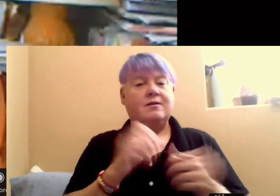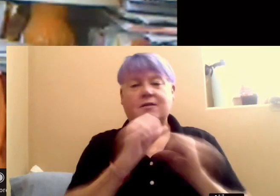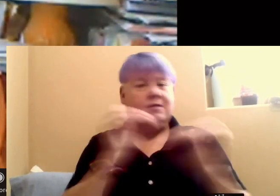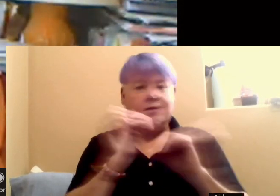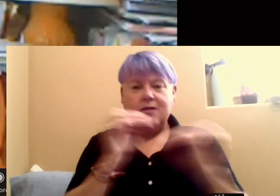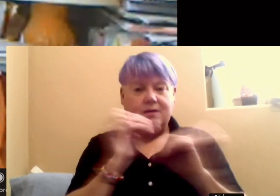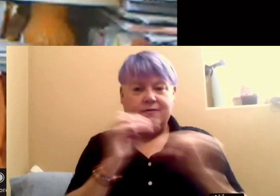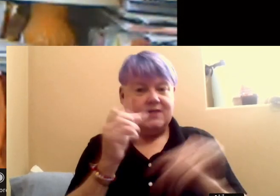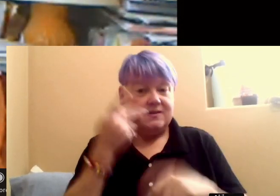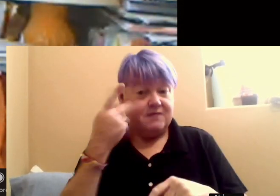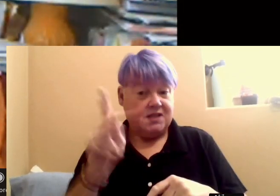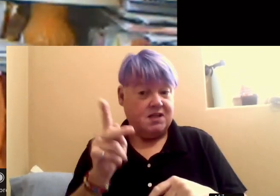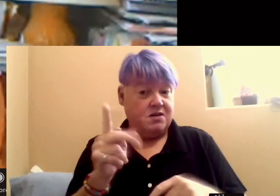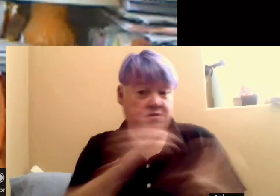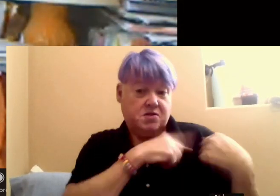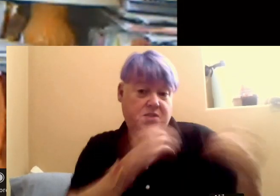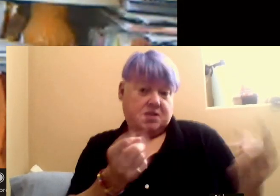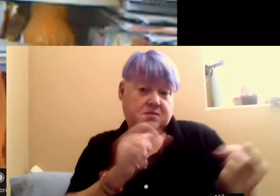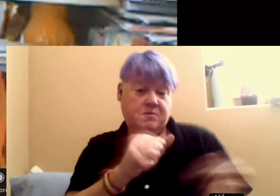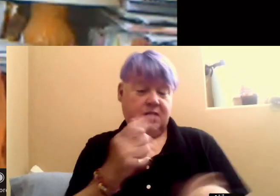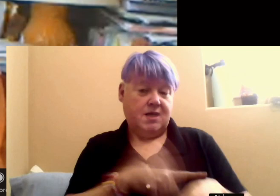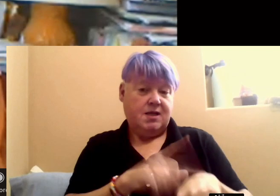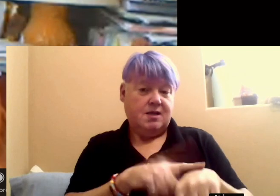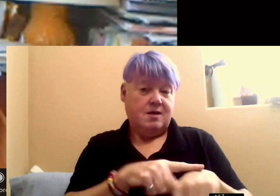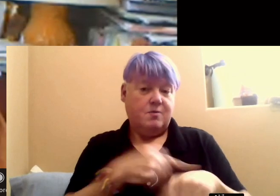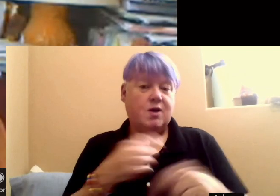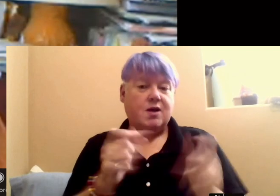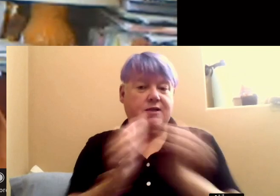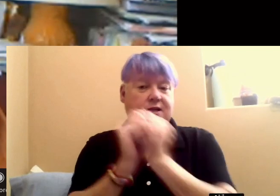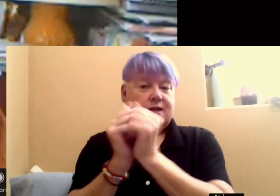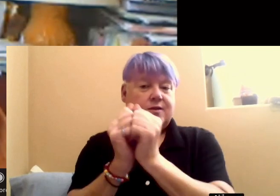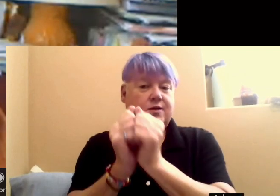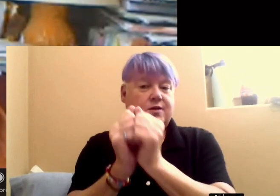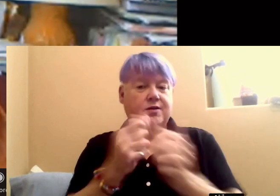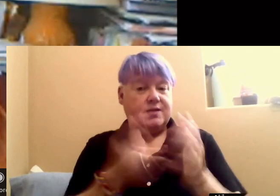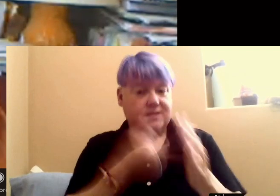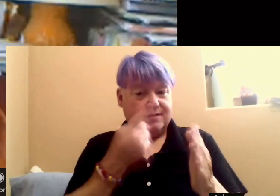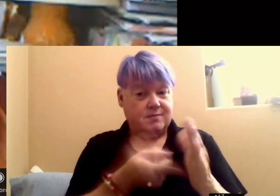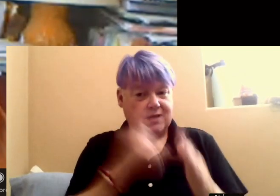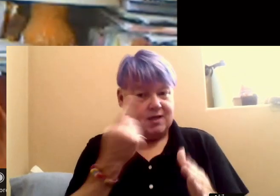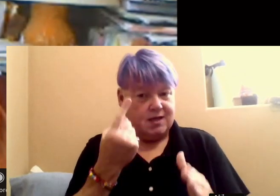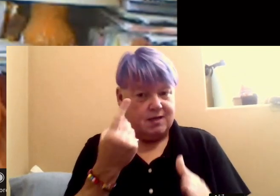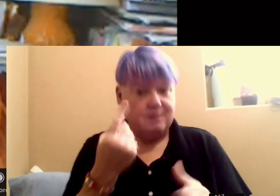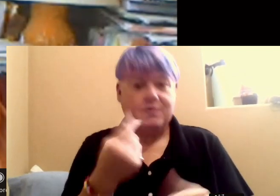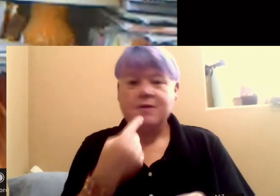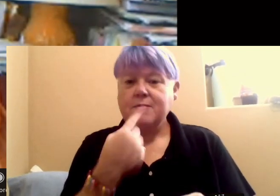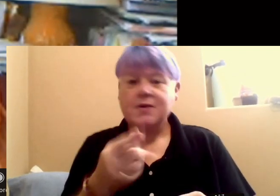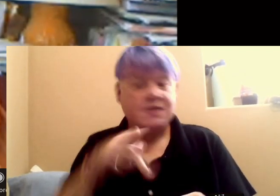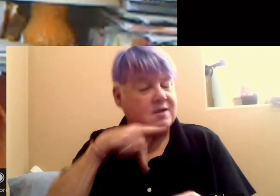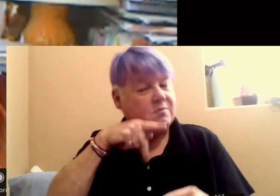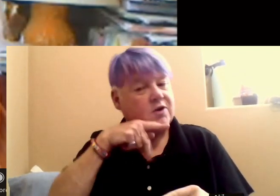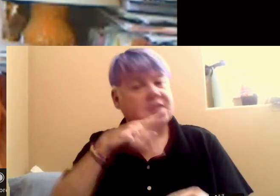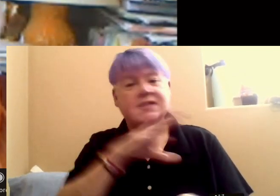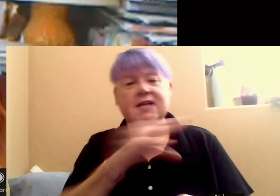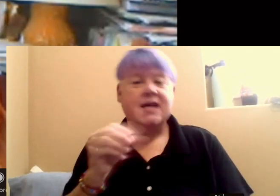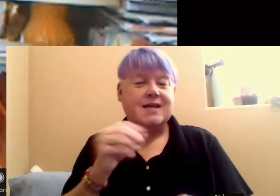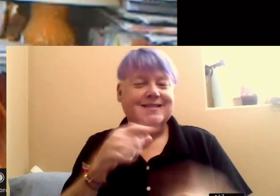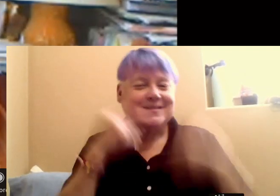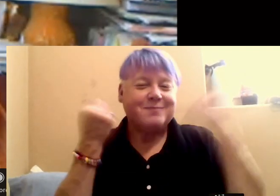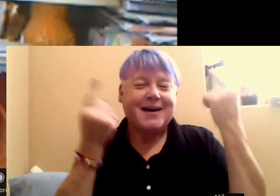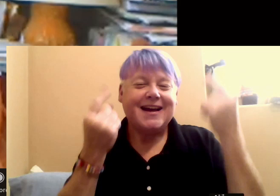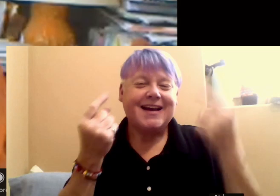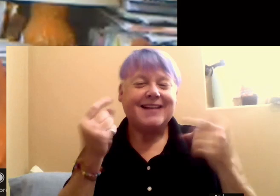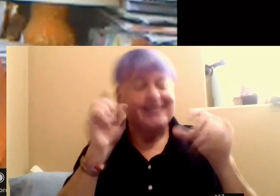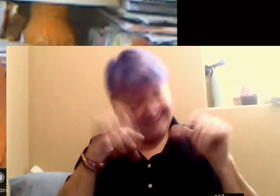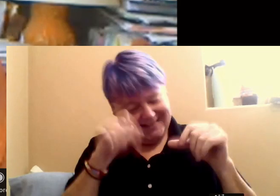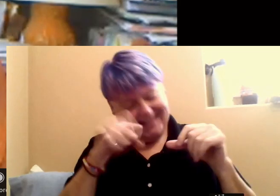since, but any time any of us encountered each other, sometime in the conversation we were bound to mention Pris and smile and shake our heads